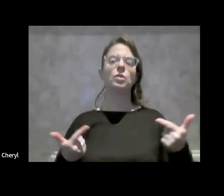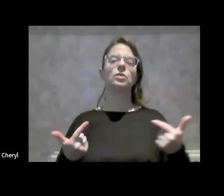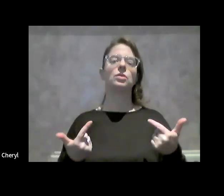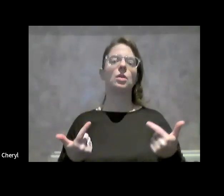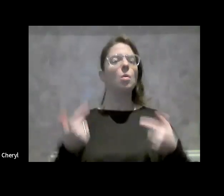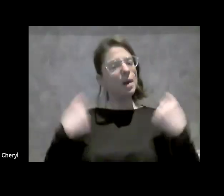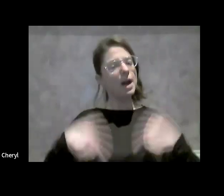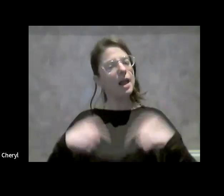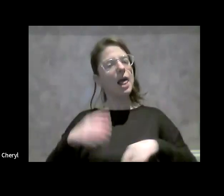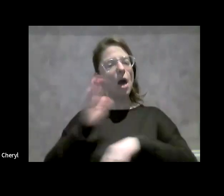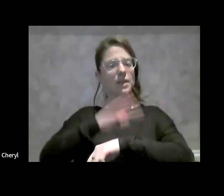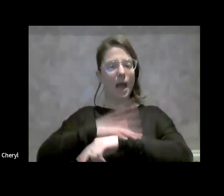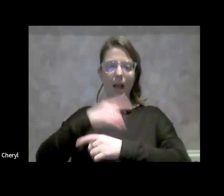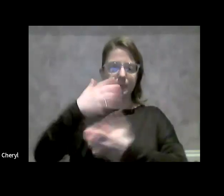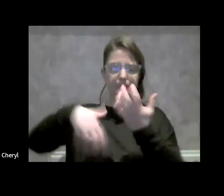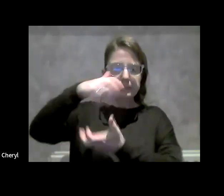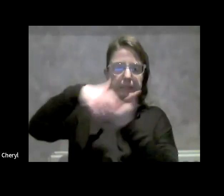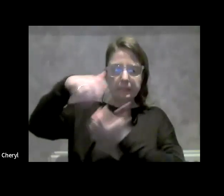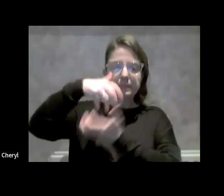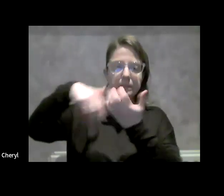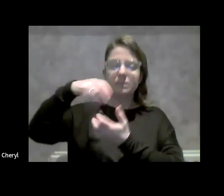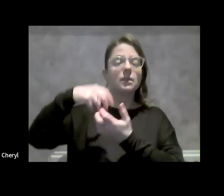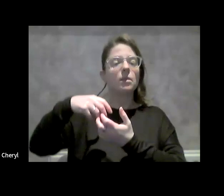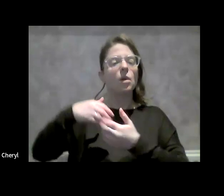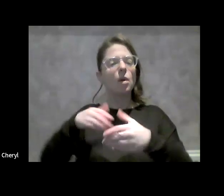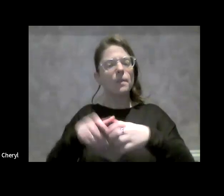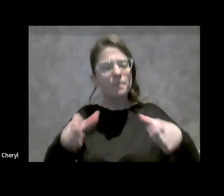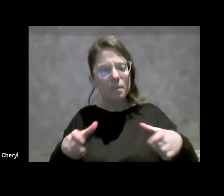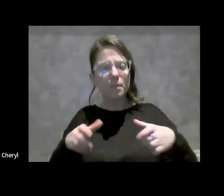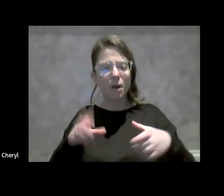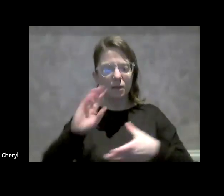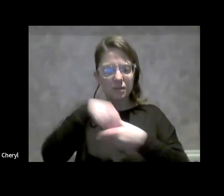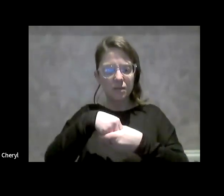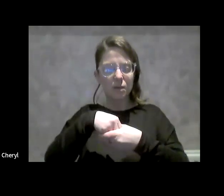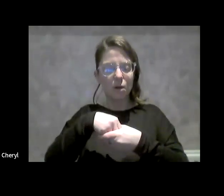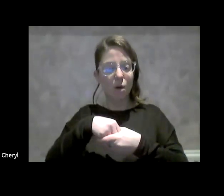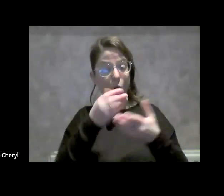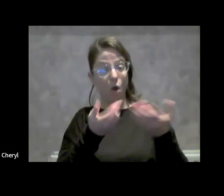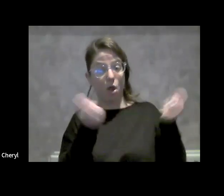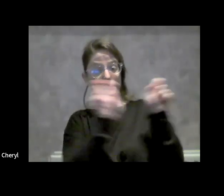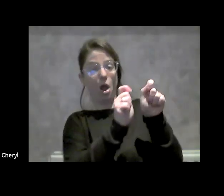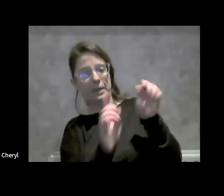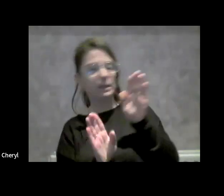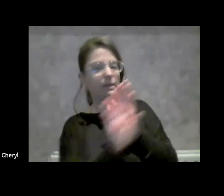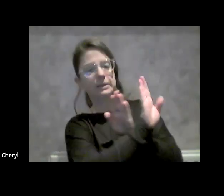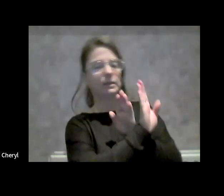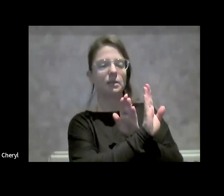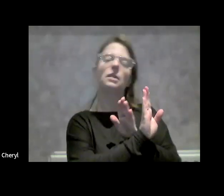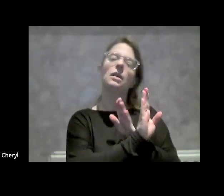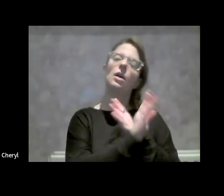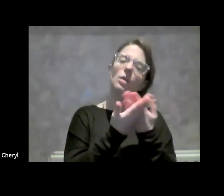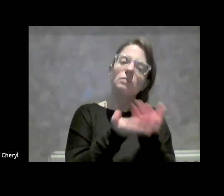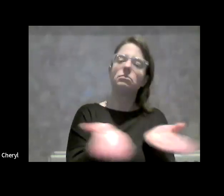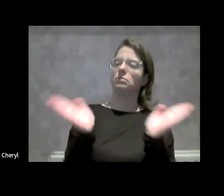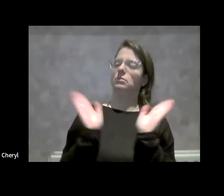misbehave. We don't fit in shoe boxes, under floorboards, or in our parents' closets. We bend, we splurge, we are